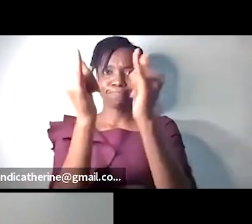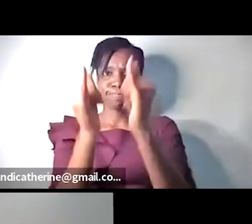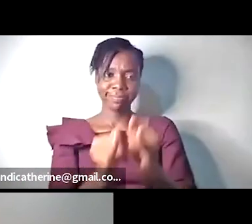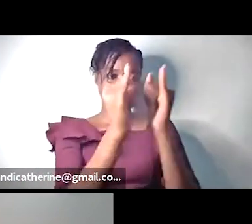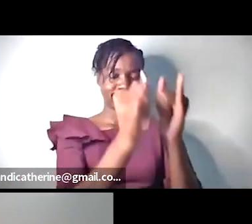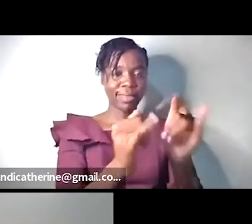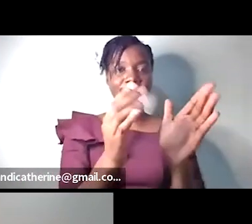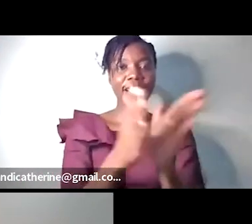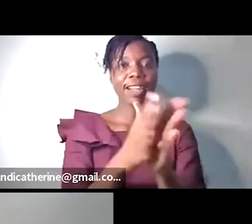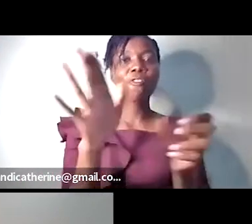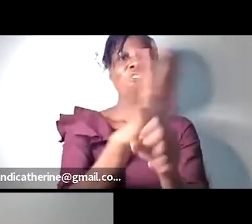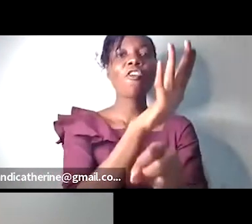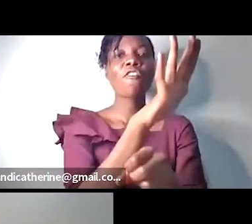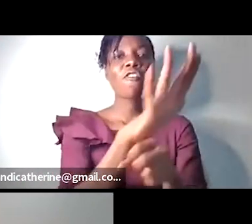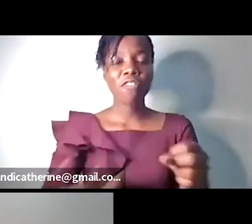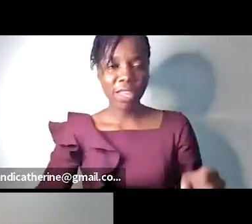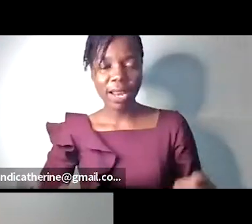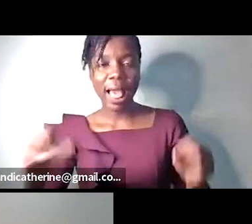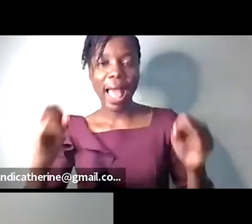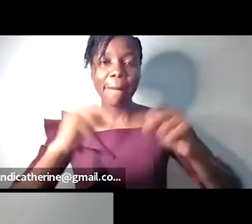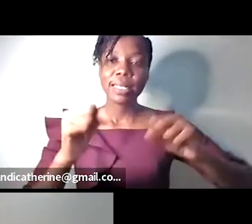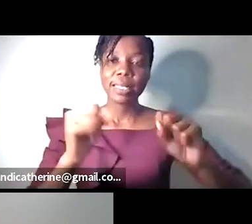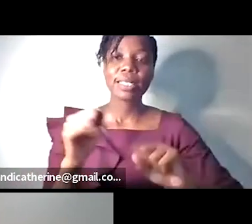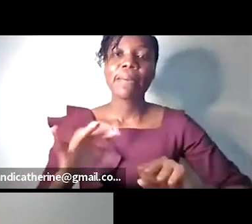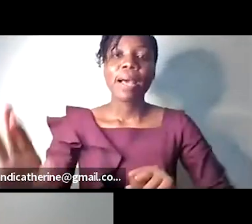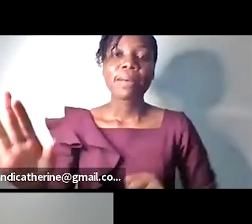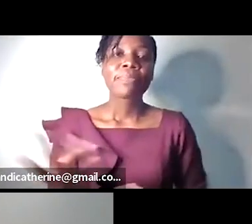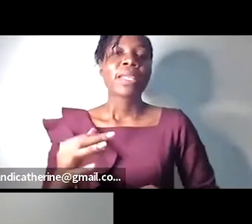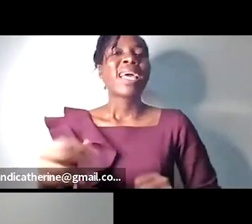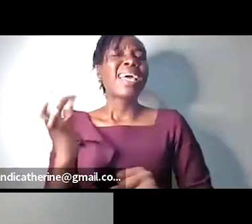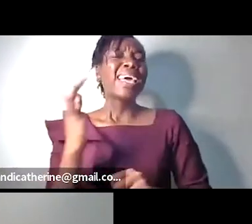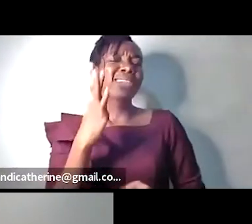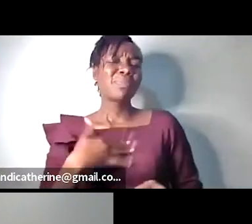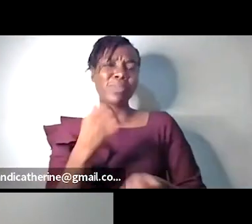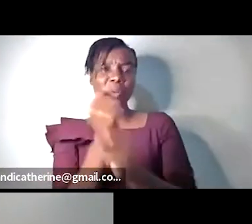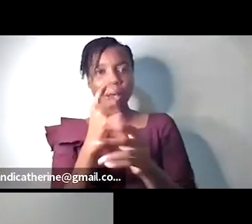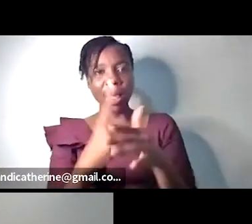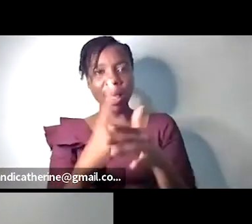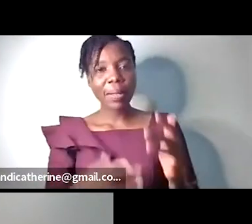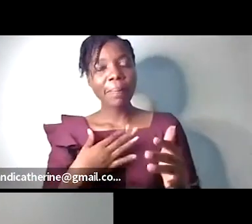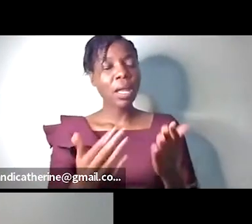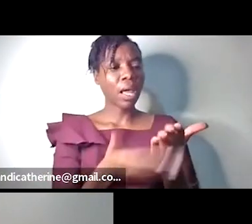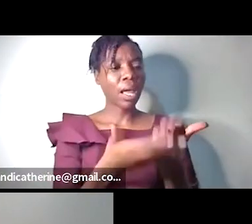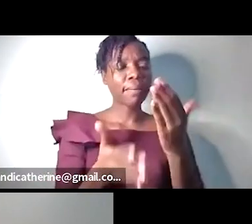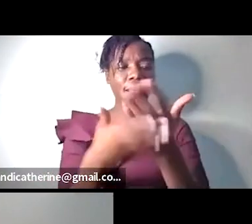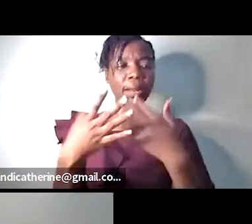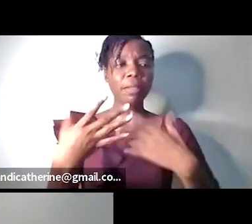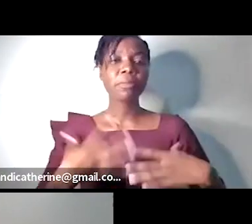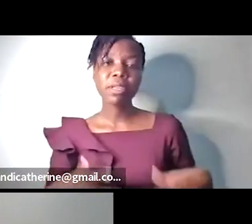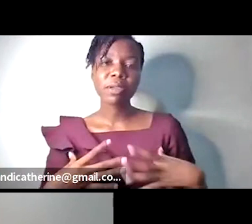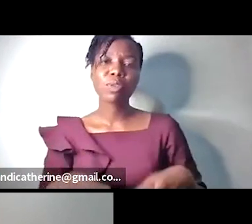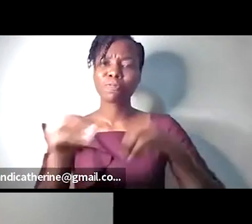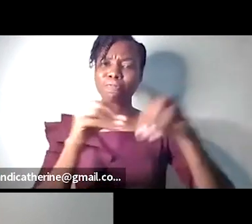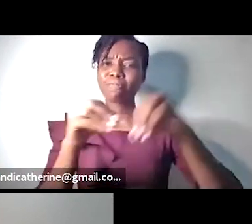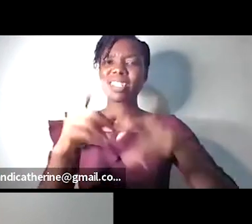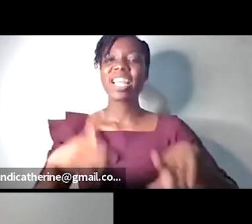fulfill their full potential. Every day, what I do is help individuals to design their life and become the